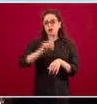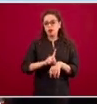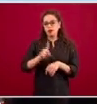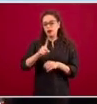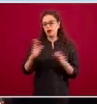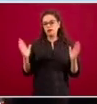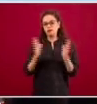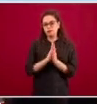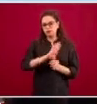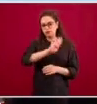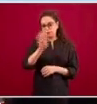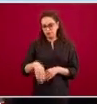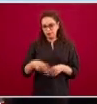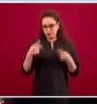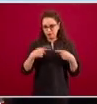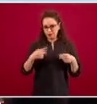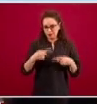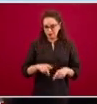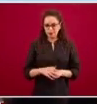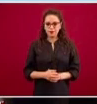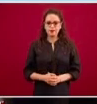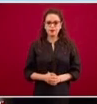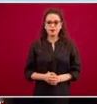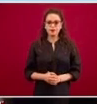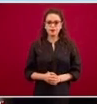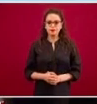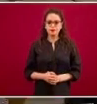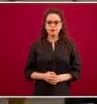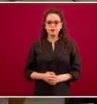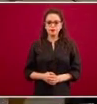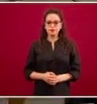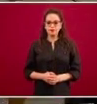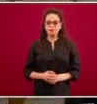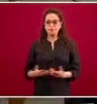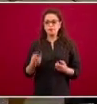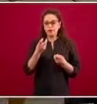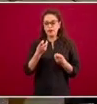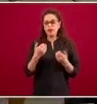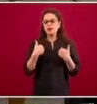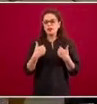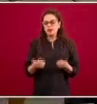of the beginning of the symptoms, and this one is